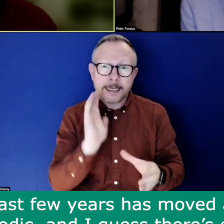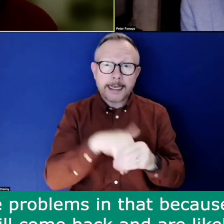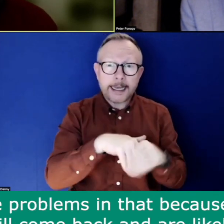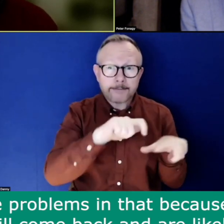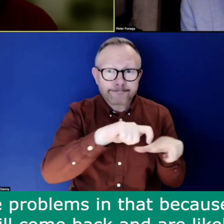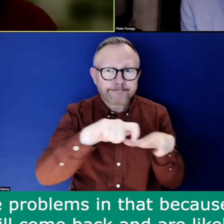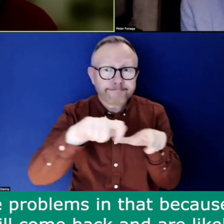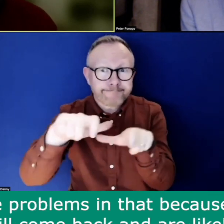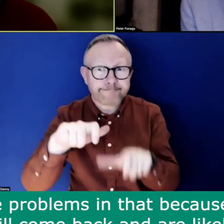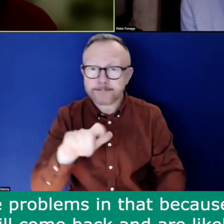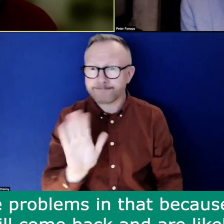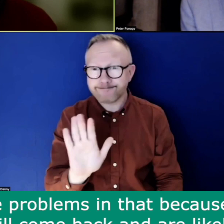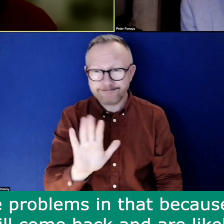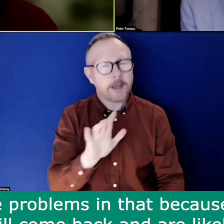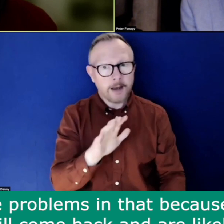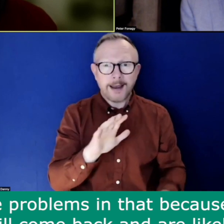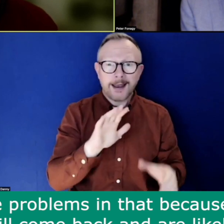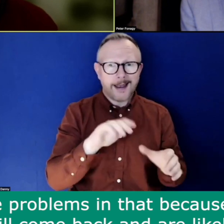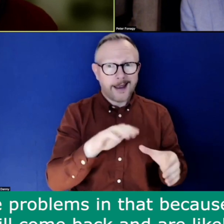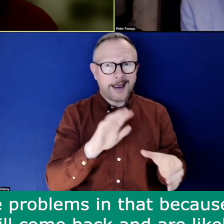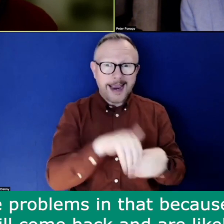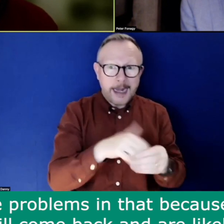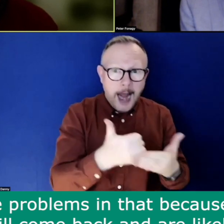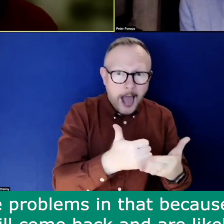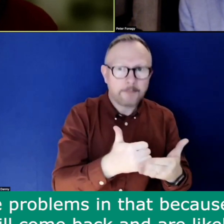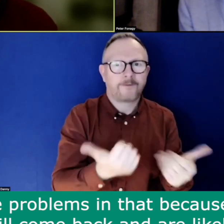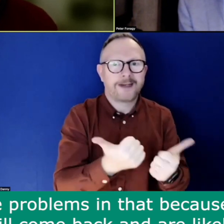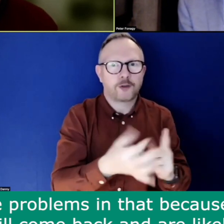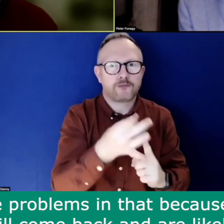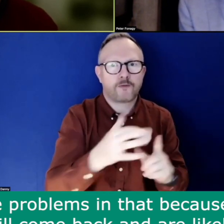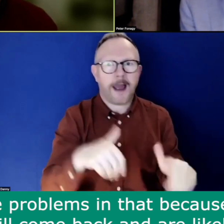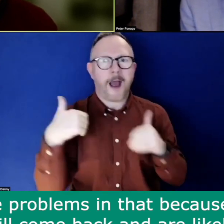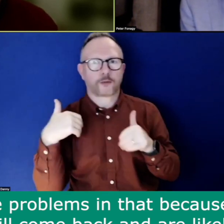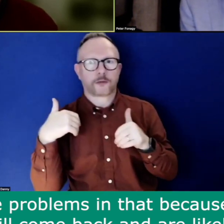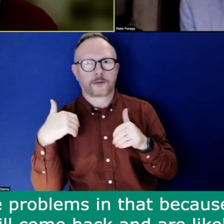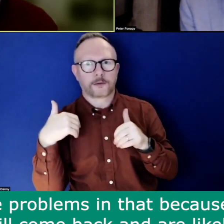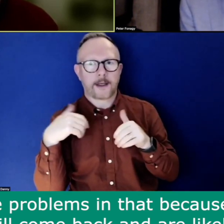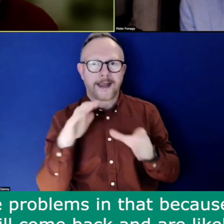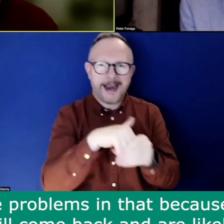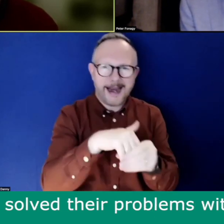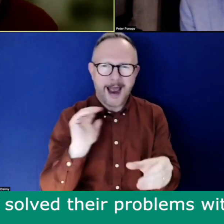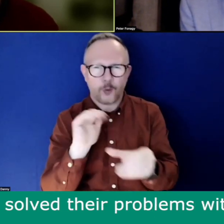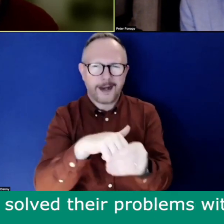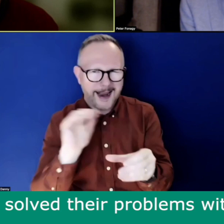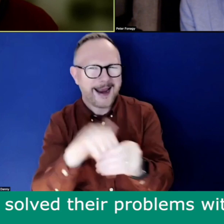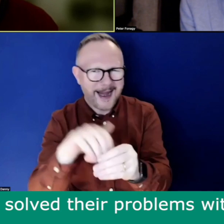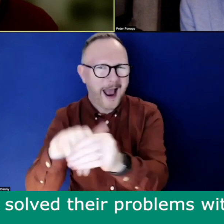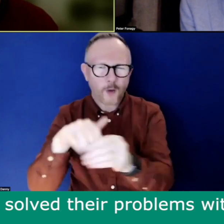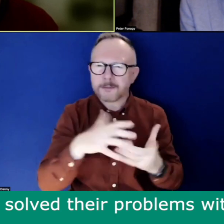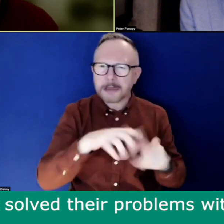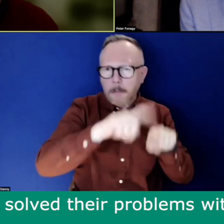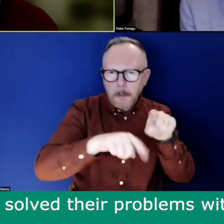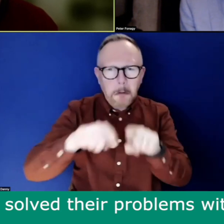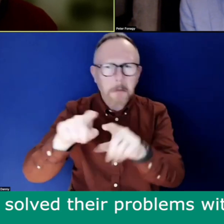that, but there are also some problems in that, because some of those children we just know will come back. Are likely to come back, and we haven't solved their problems